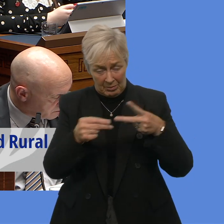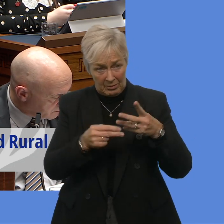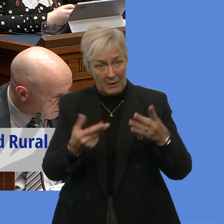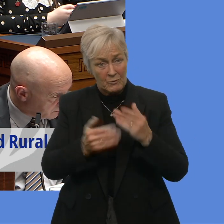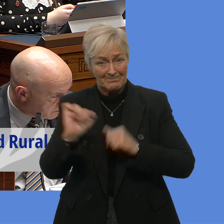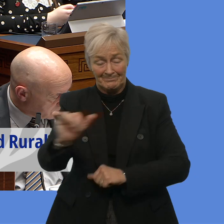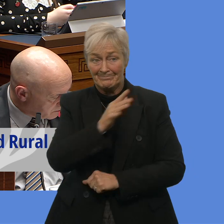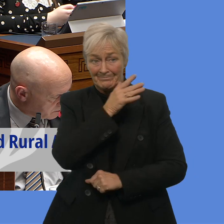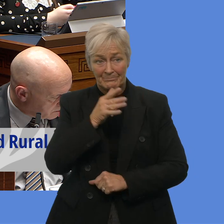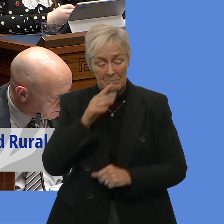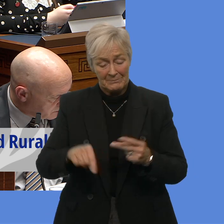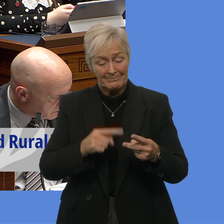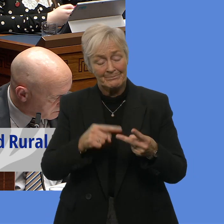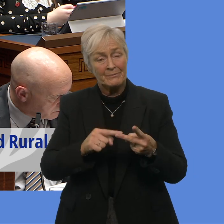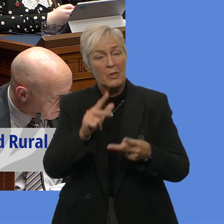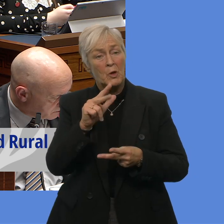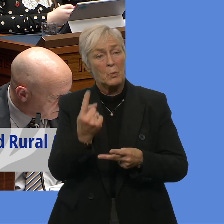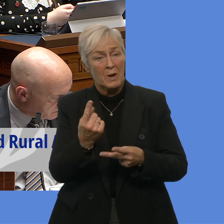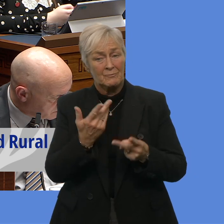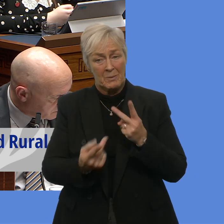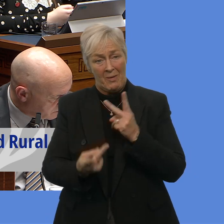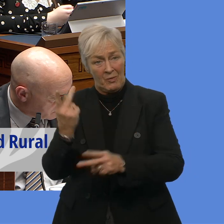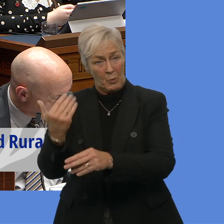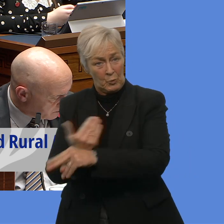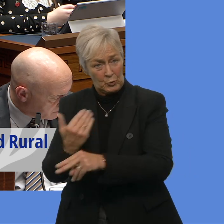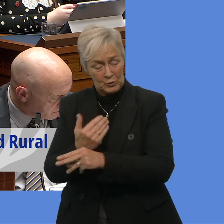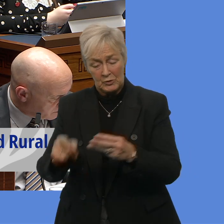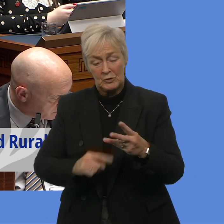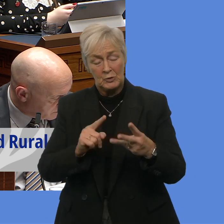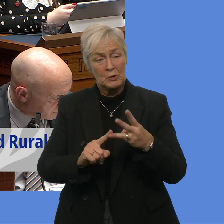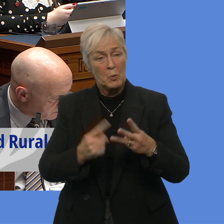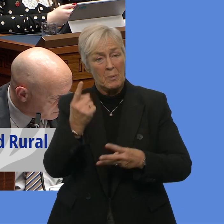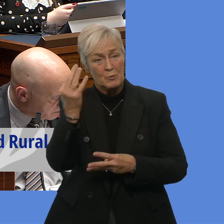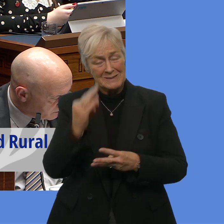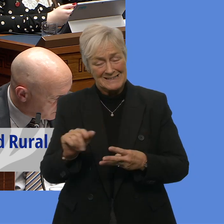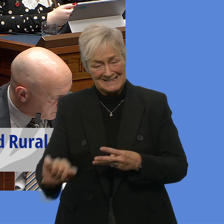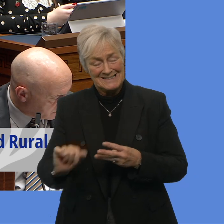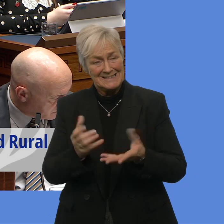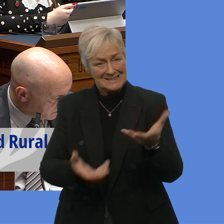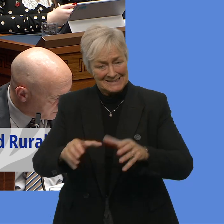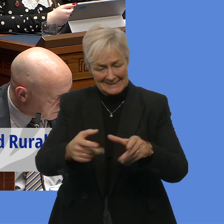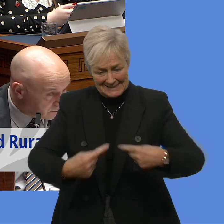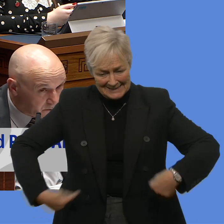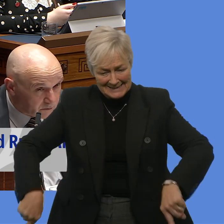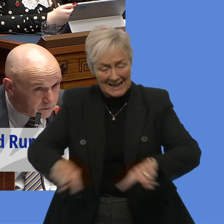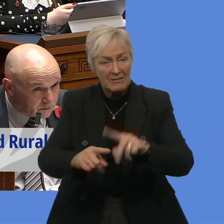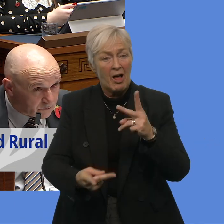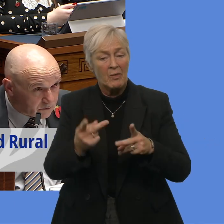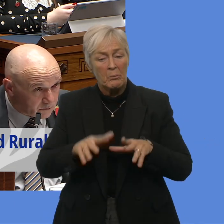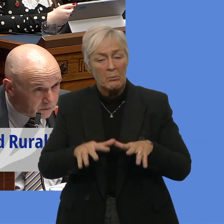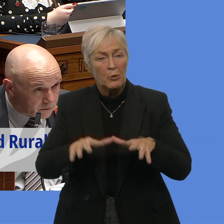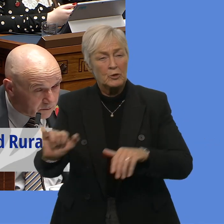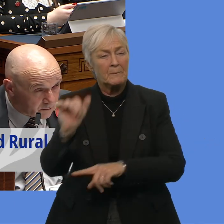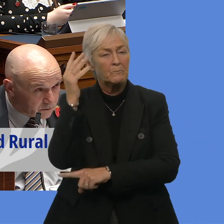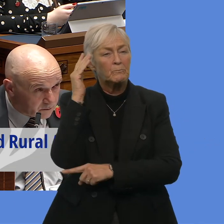agricultural sector, 31% from wastewater treatment works, 1% from septic tanks and 12% from other diffuse pollution, which is forestry